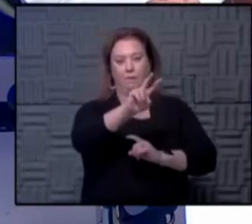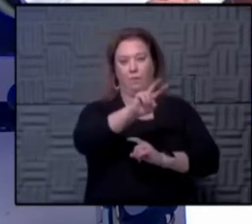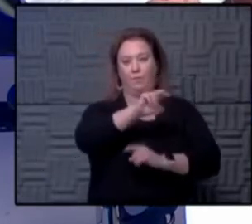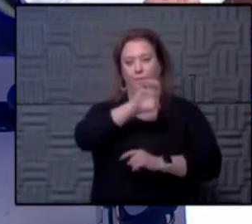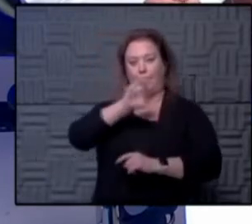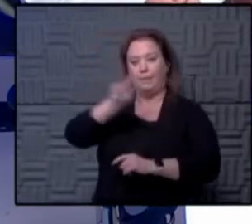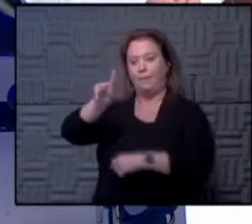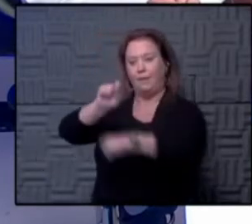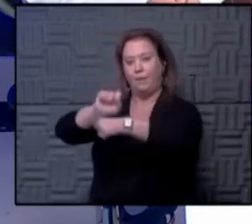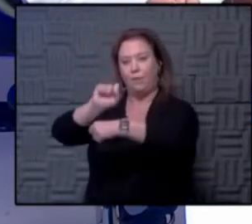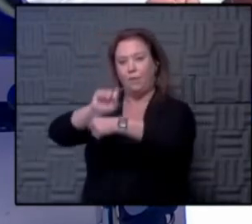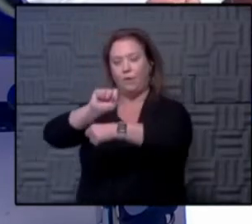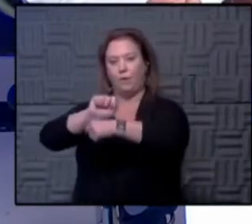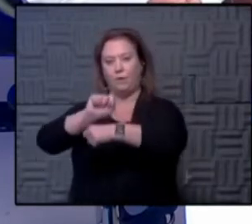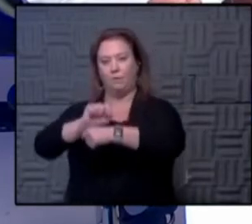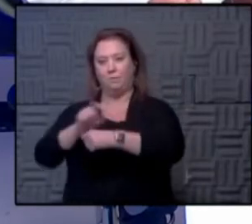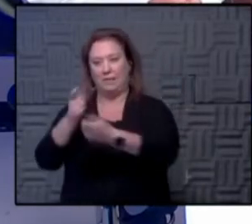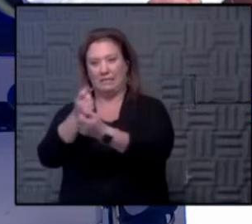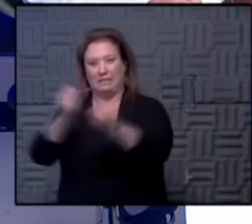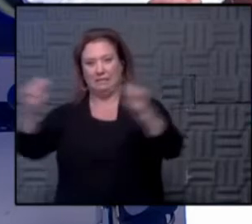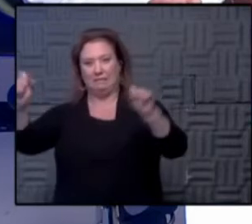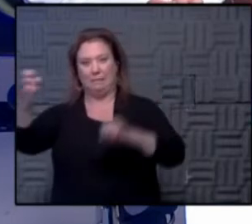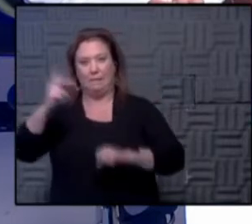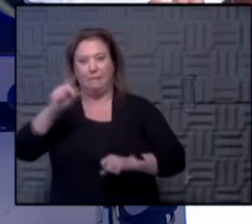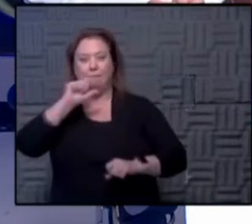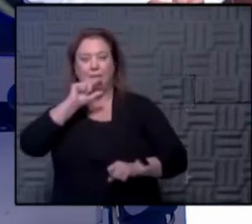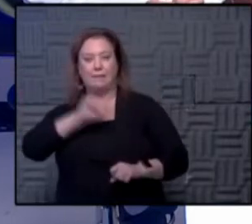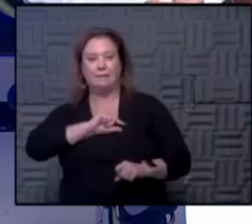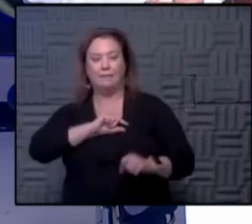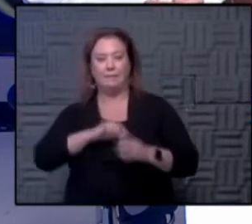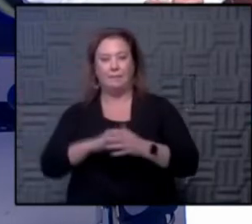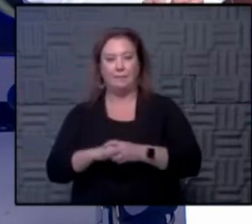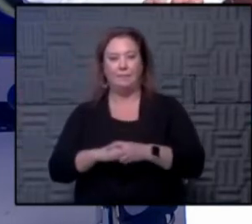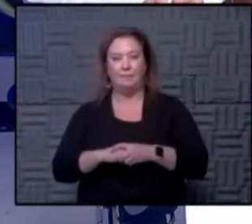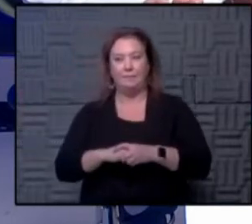at work. She wants to know, is he safe to come over for Thanksgiving?